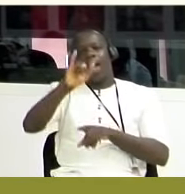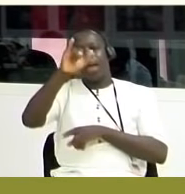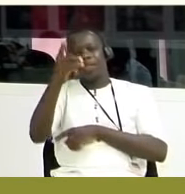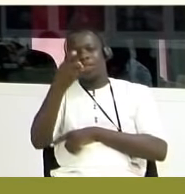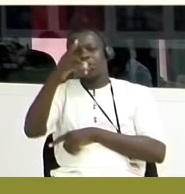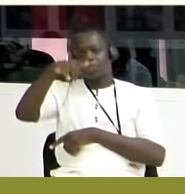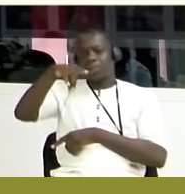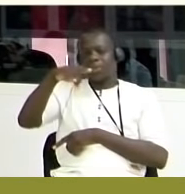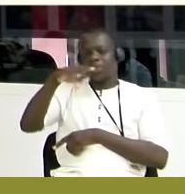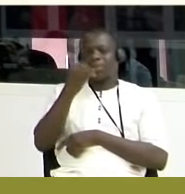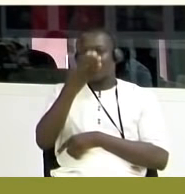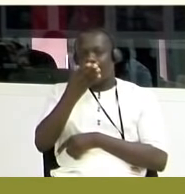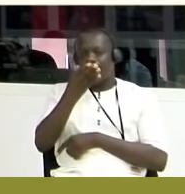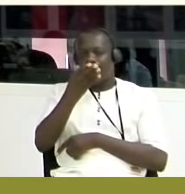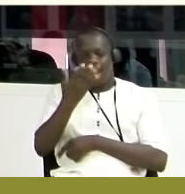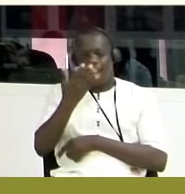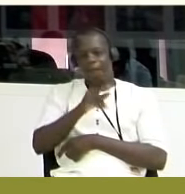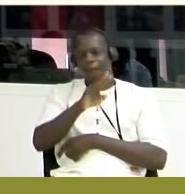permit.